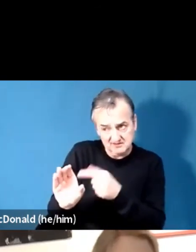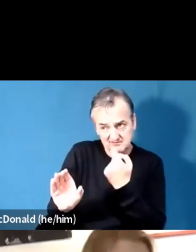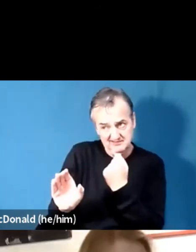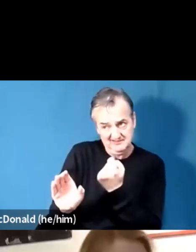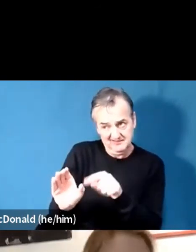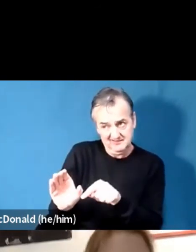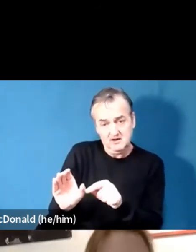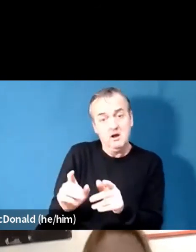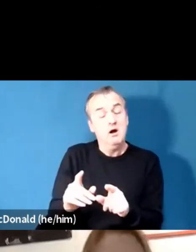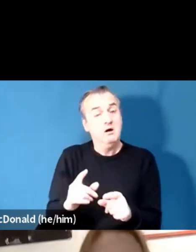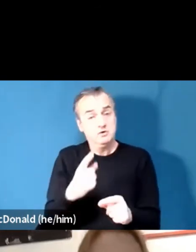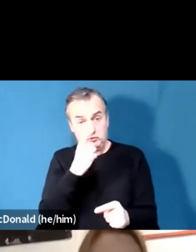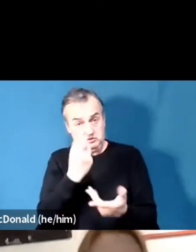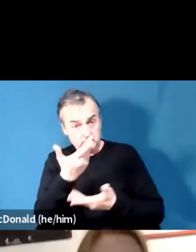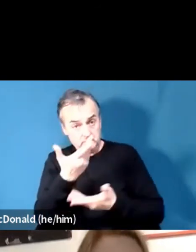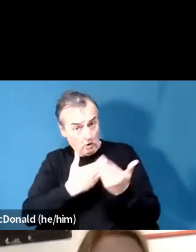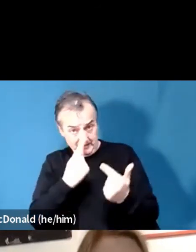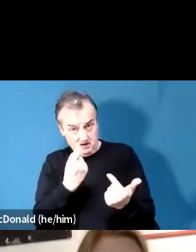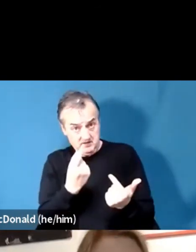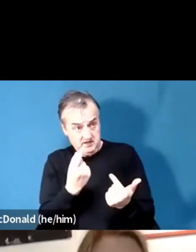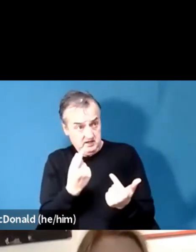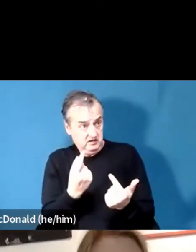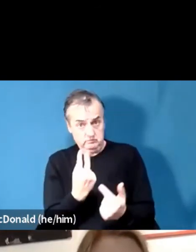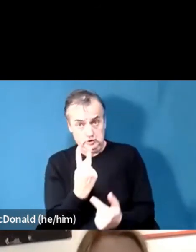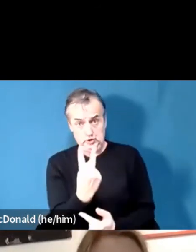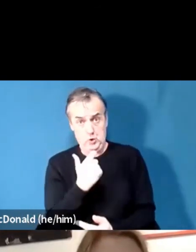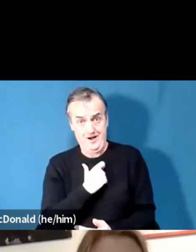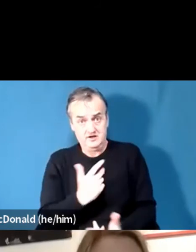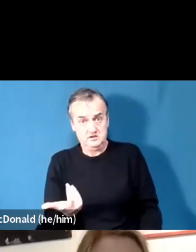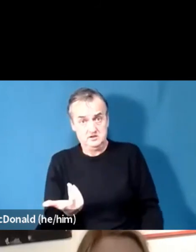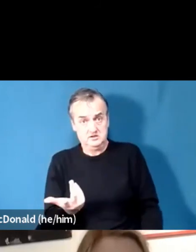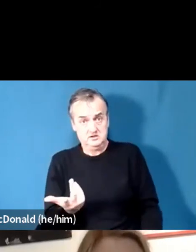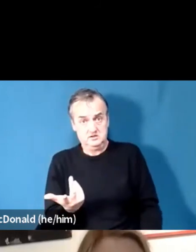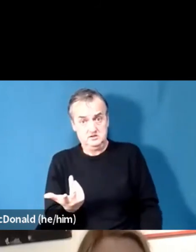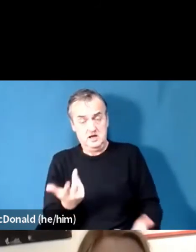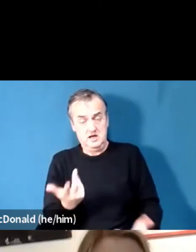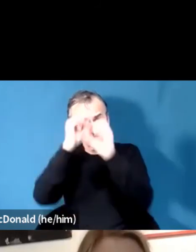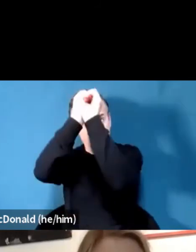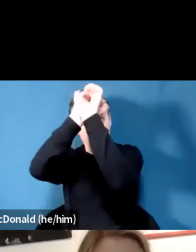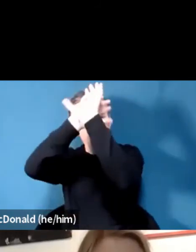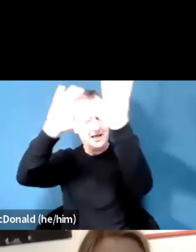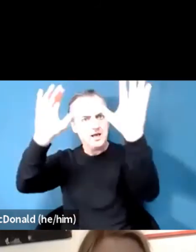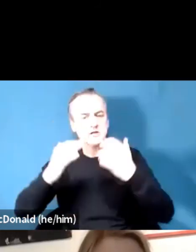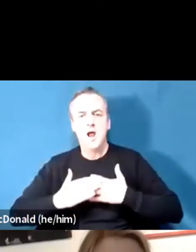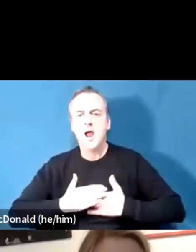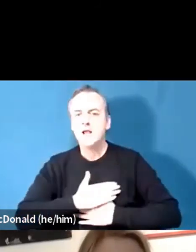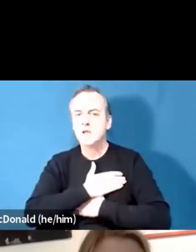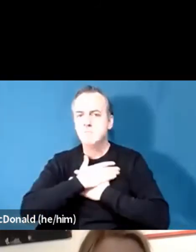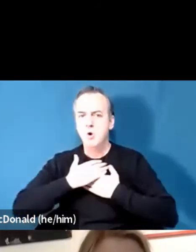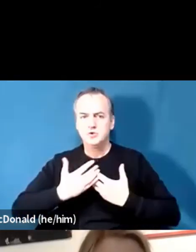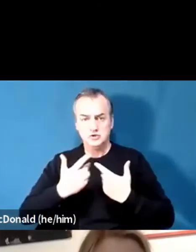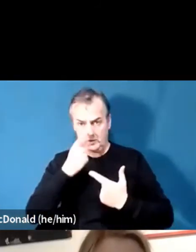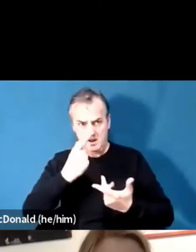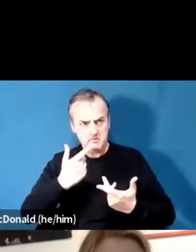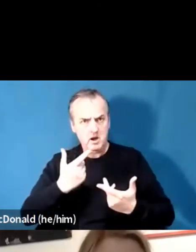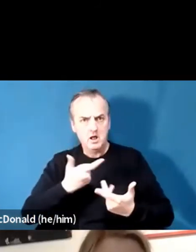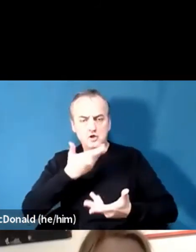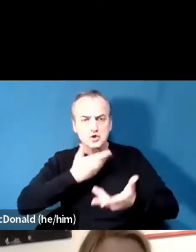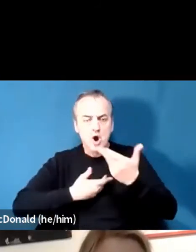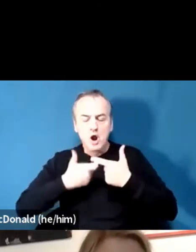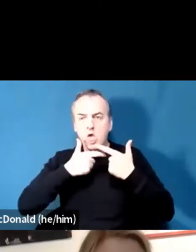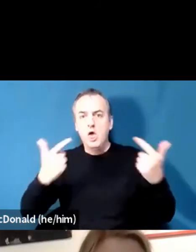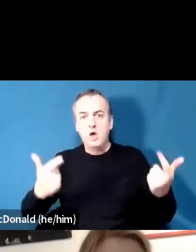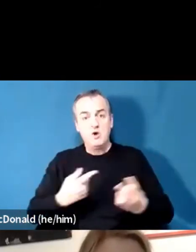Or it can be a story that is big in scope and theme and emotions. You can tell an epic story with three